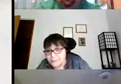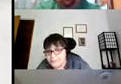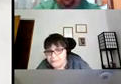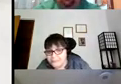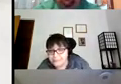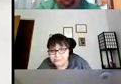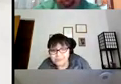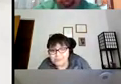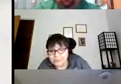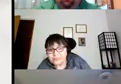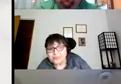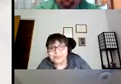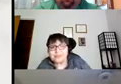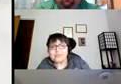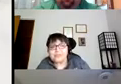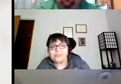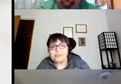The next one is Epiphany.